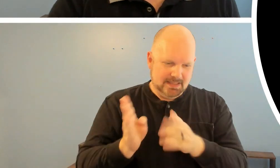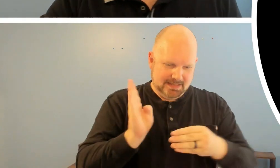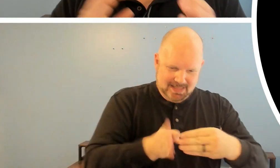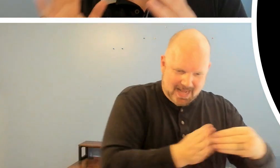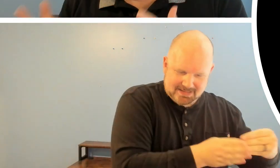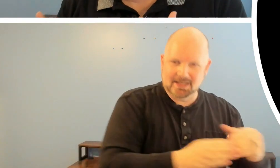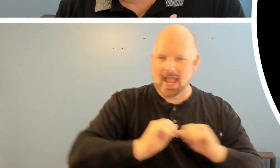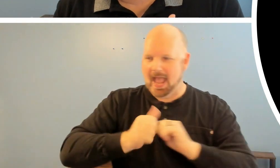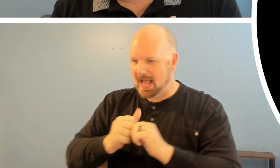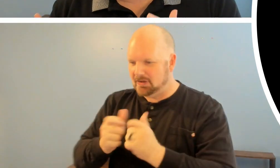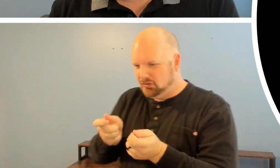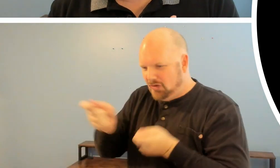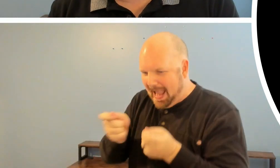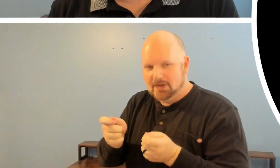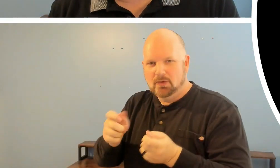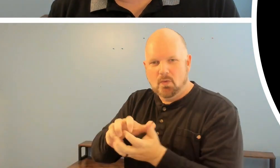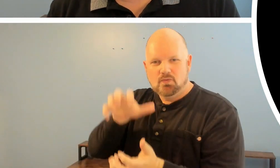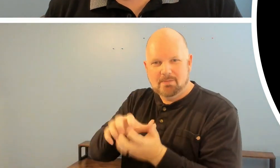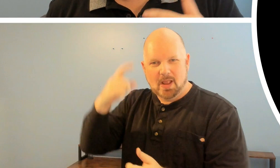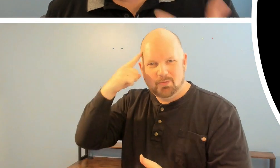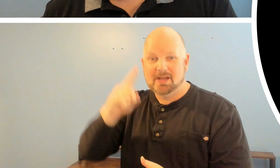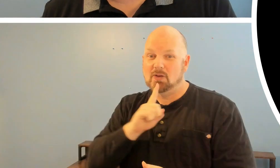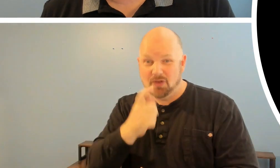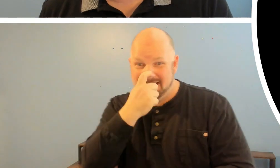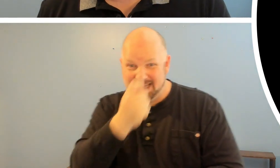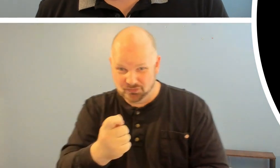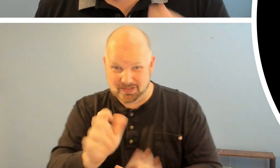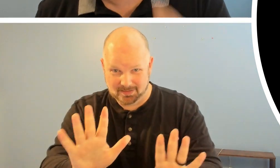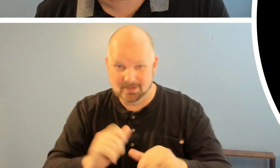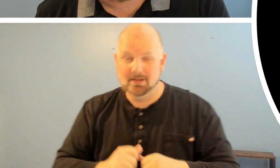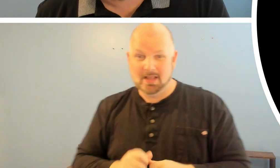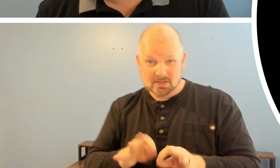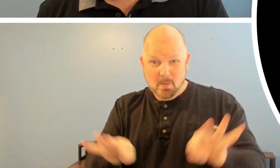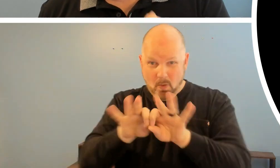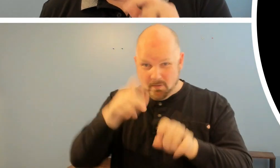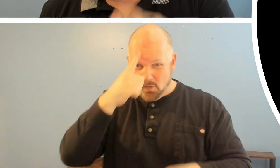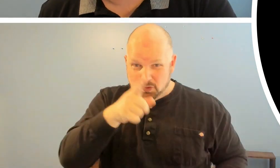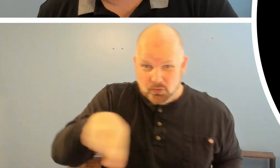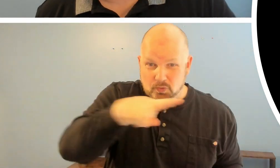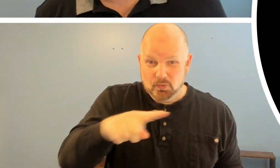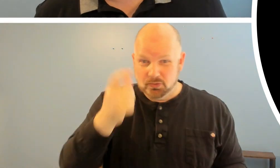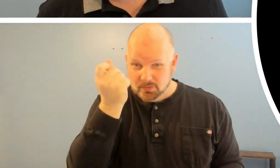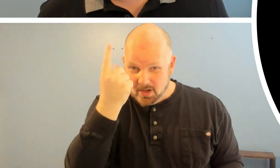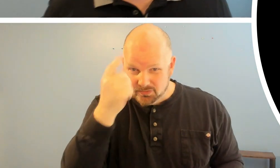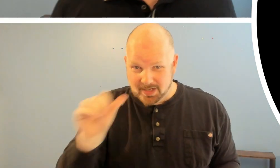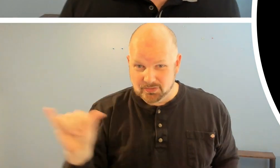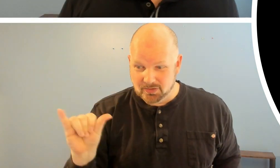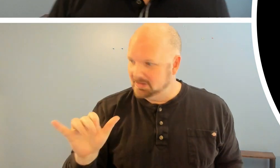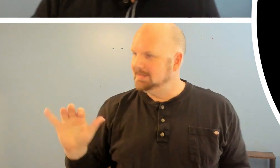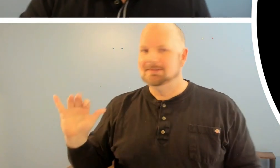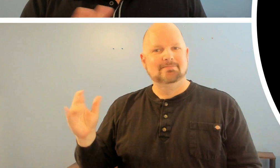thin slicing and how do we deal with a reptile brain. The interesting thing enough, and the reason that this is important for you to understand